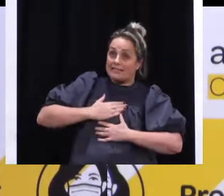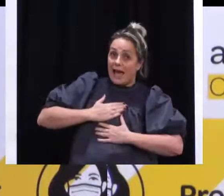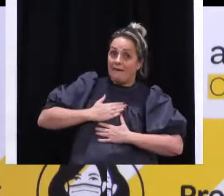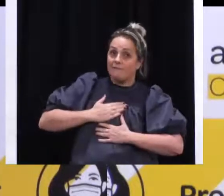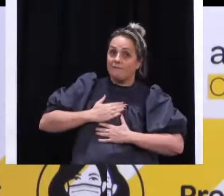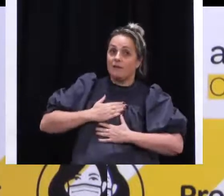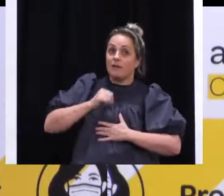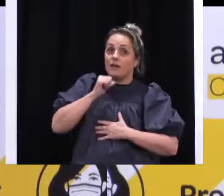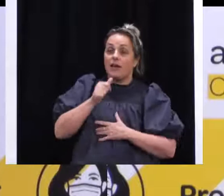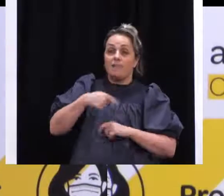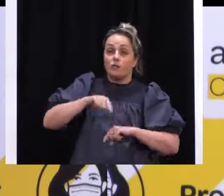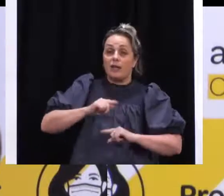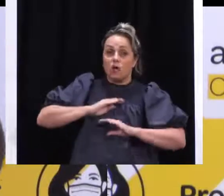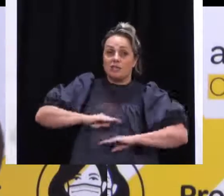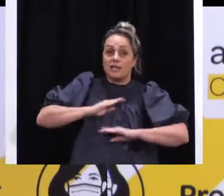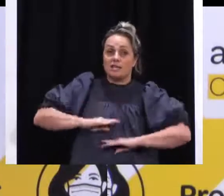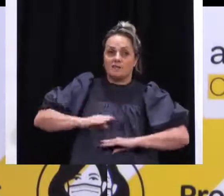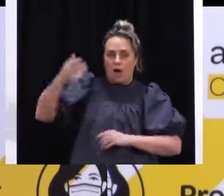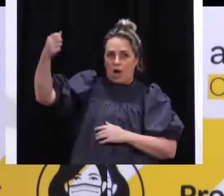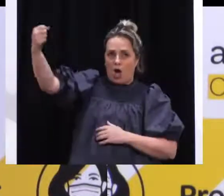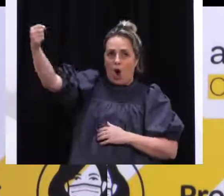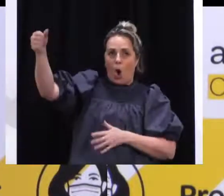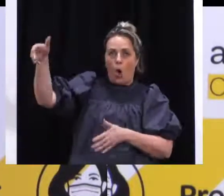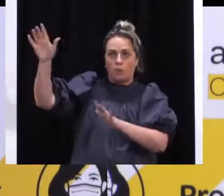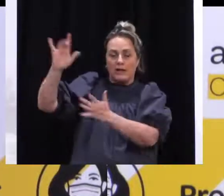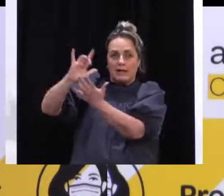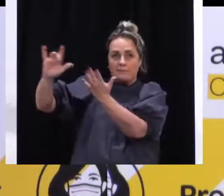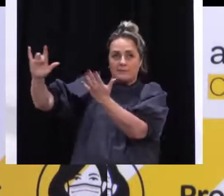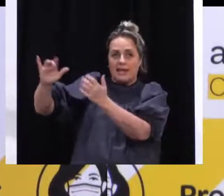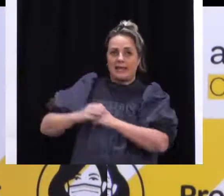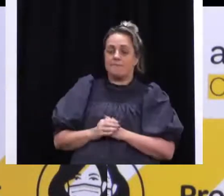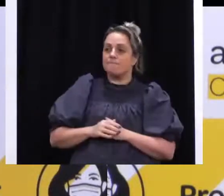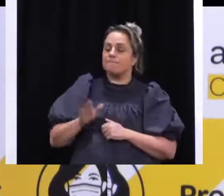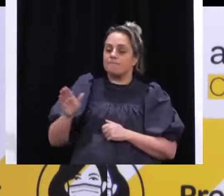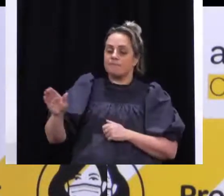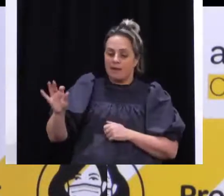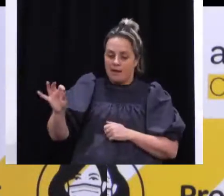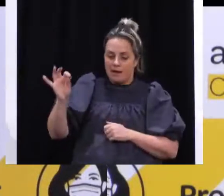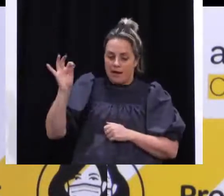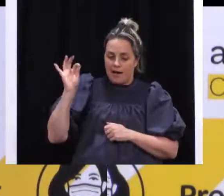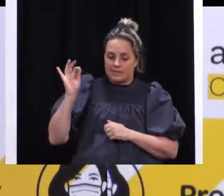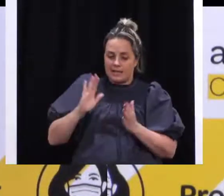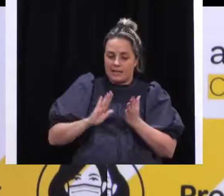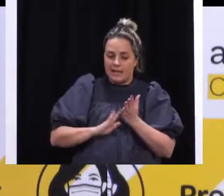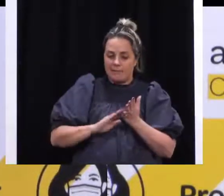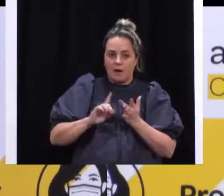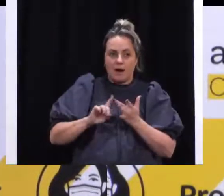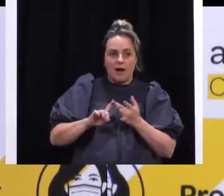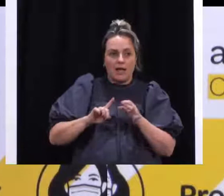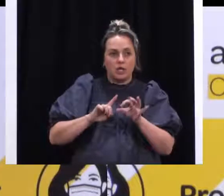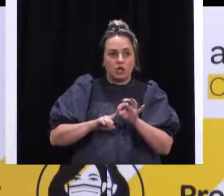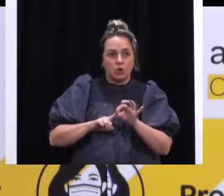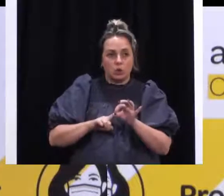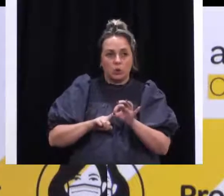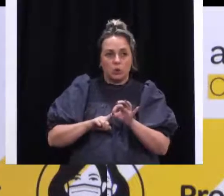low as it possibly can be. Come down the front. On case numbers, you might pause. Will that have an impact on RSE workers coming to the country?